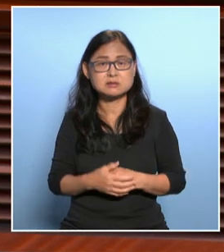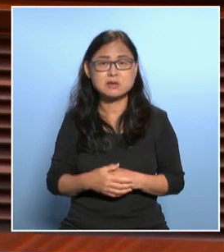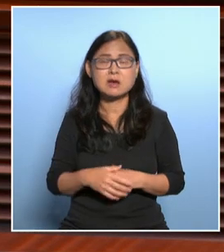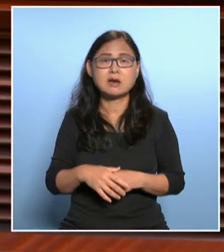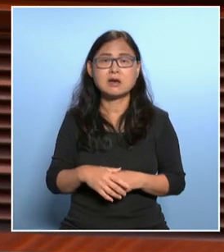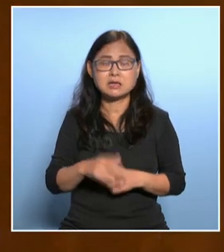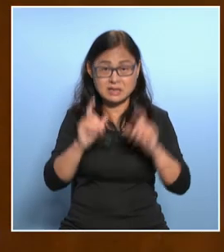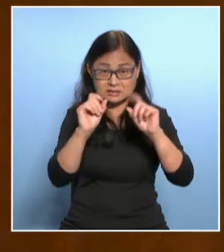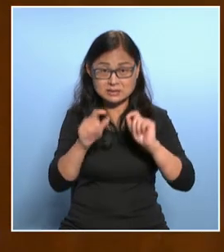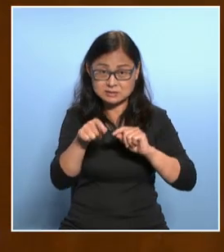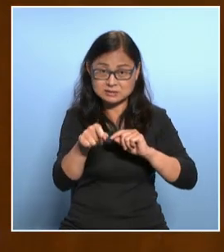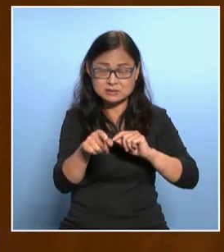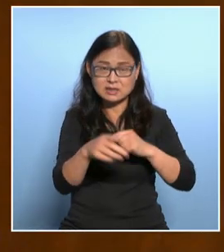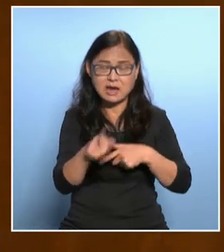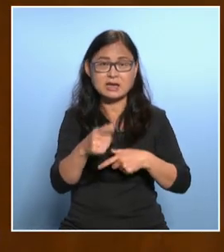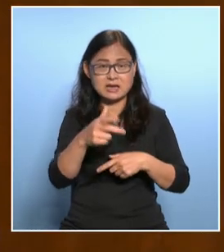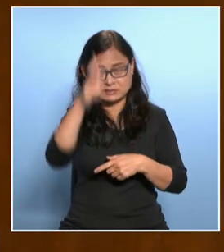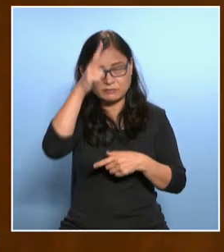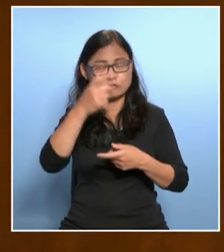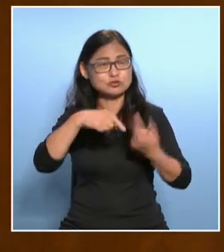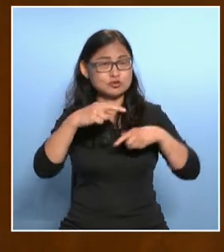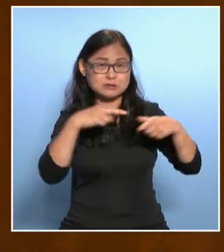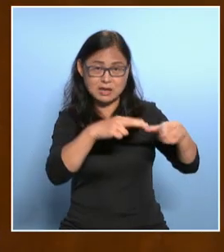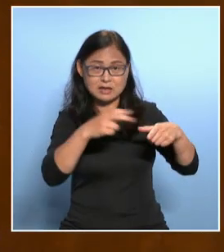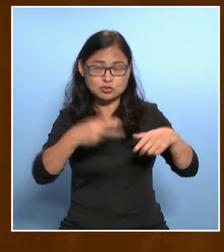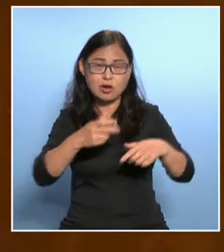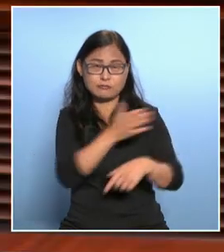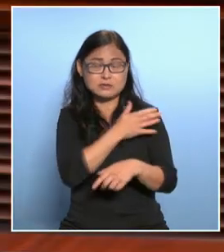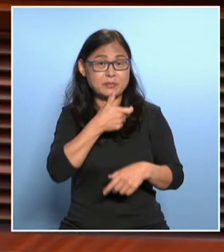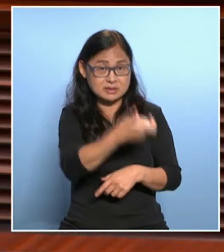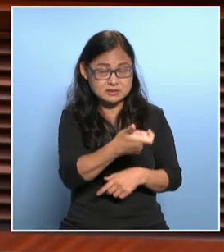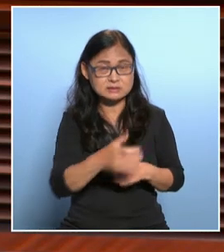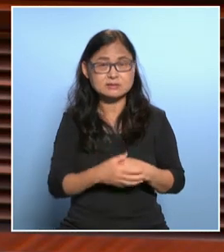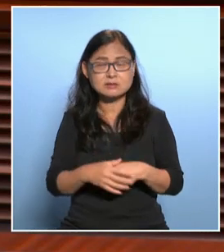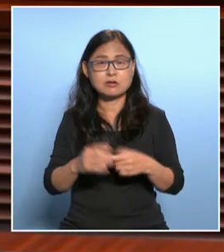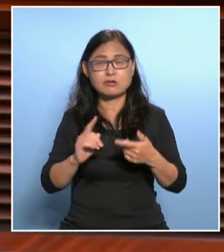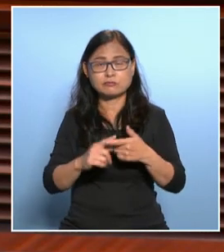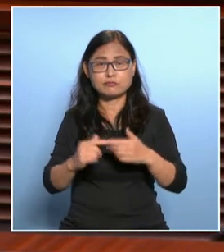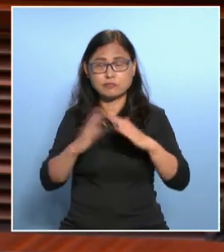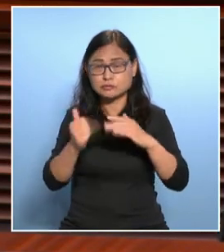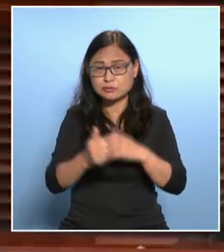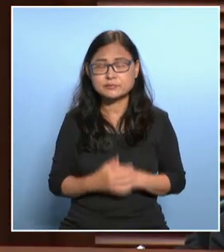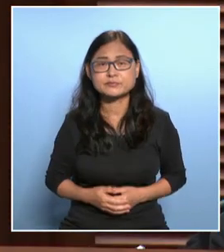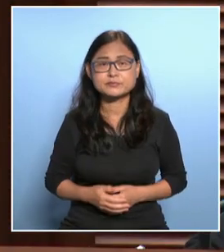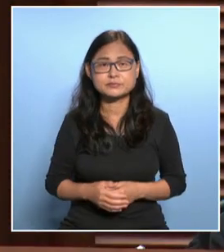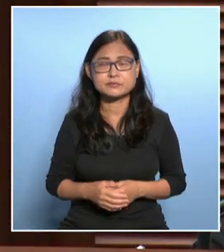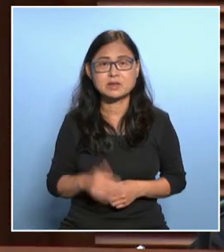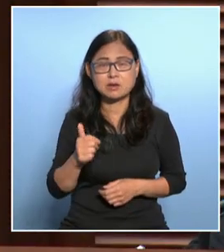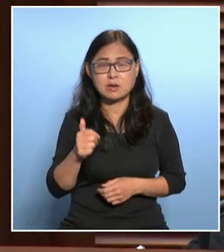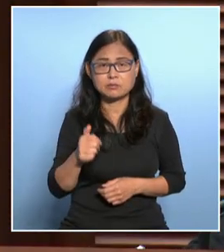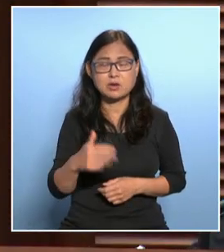Is that correct? Because if they are waiting in Hong Kong for 5 to 7 years, then the government has to pay for the operations as well. Yes, that is